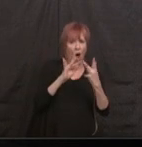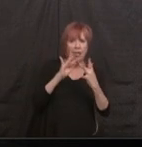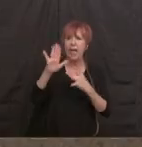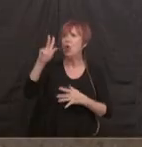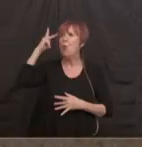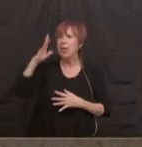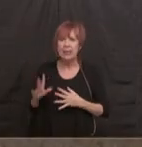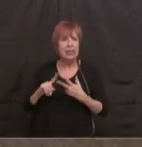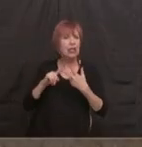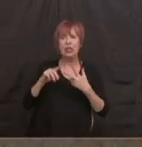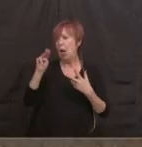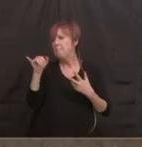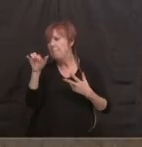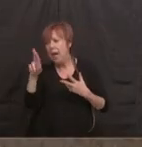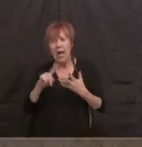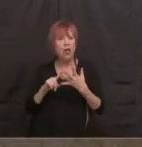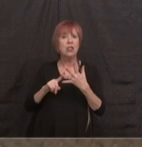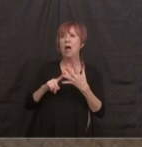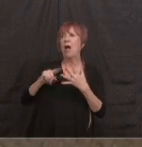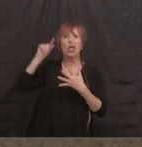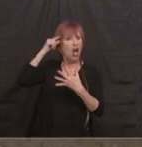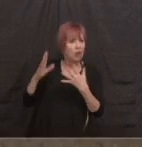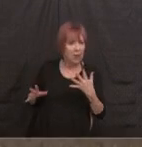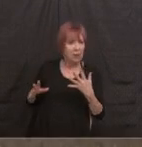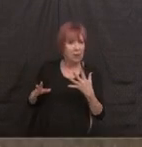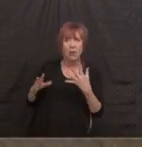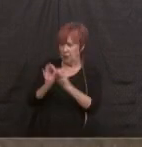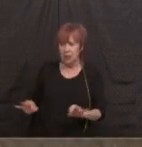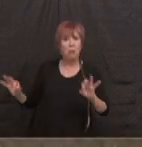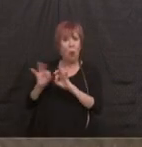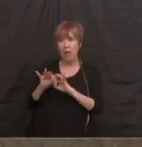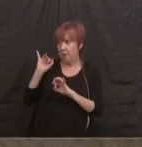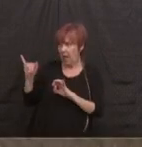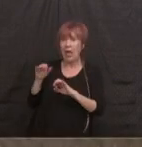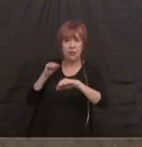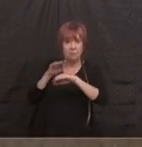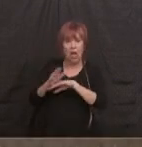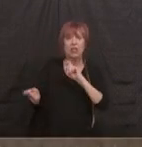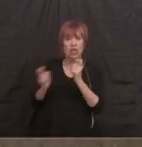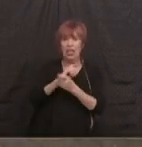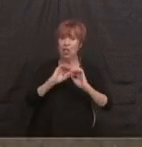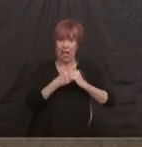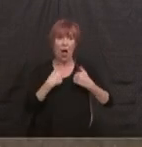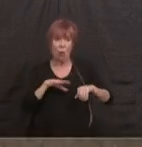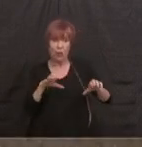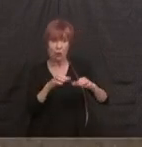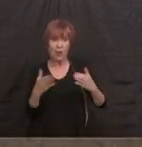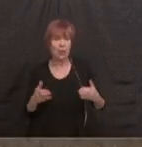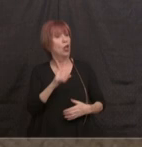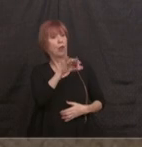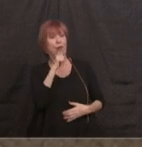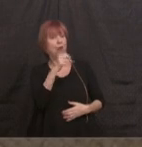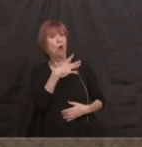your mayors, your government, your governors, that stuff matters. It actually is what changes how we do things. So if you don't like how